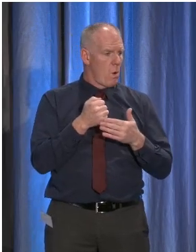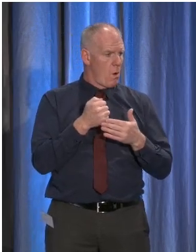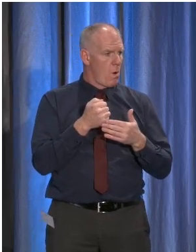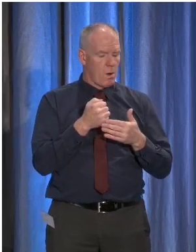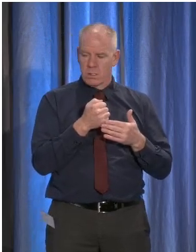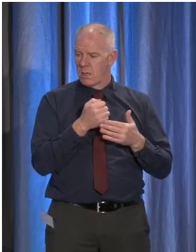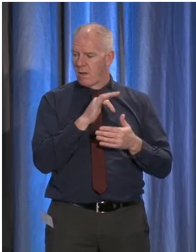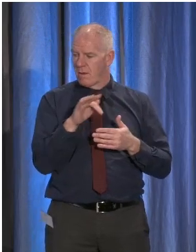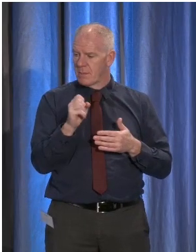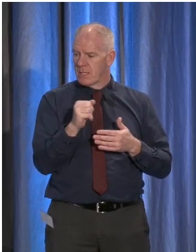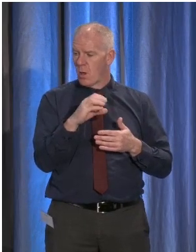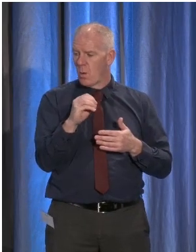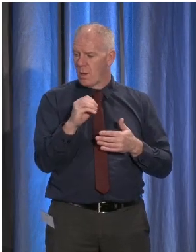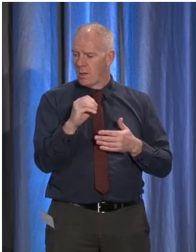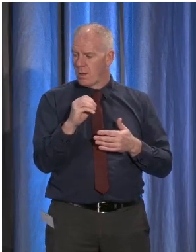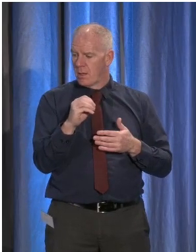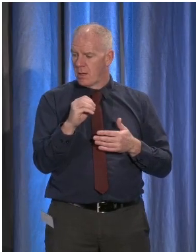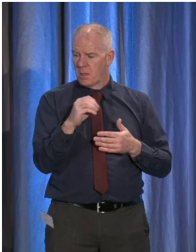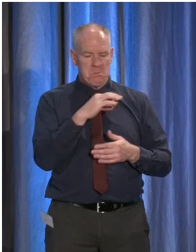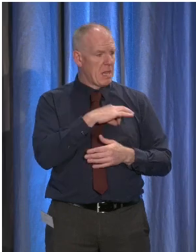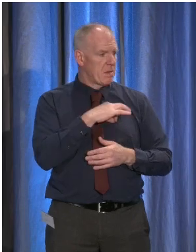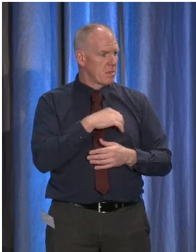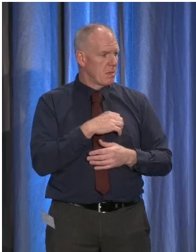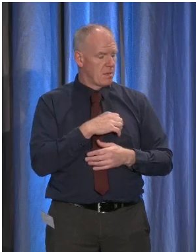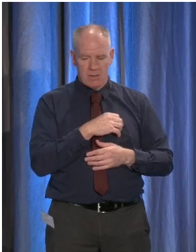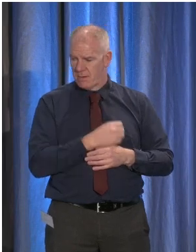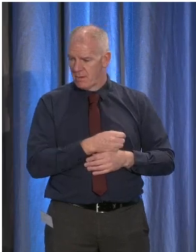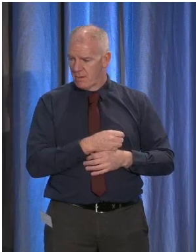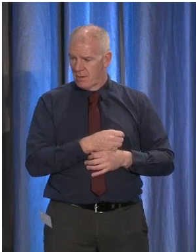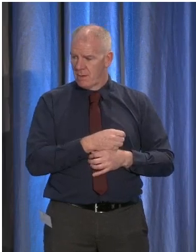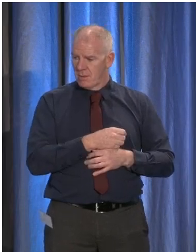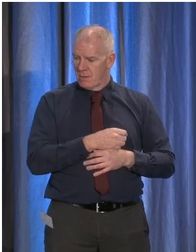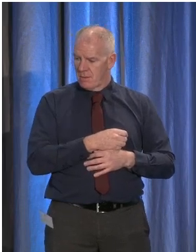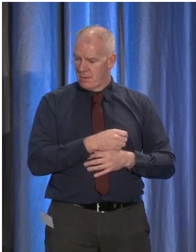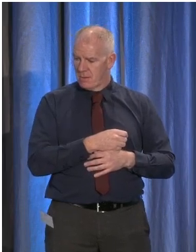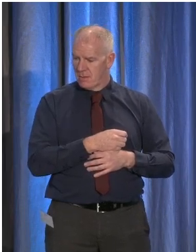from CNOs to be beneficial for their children.